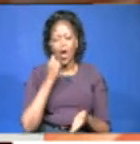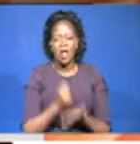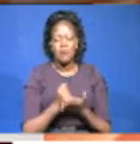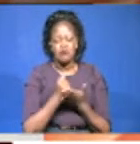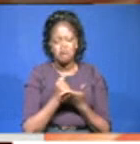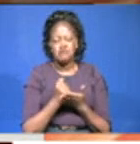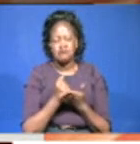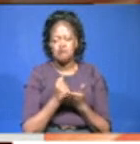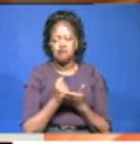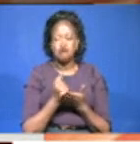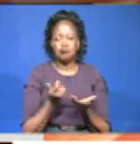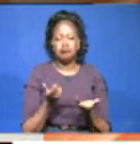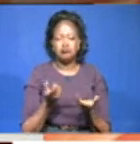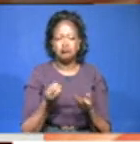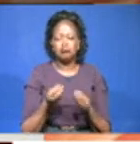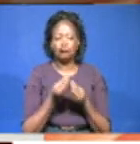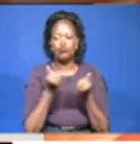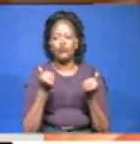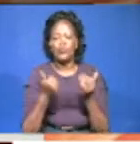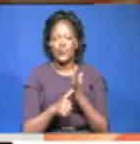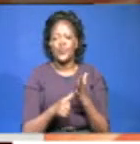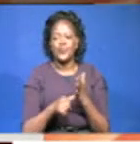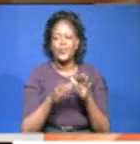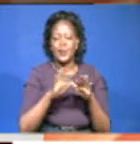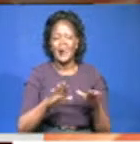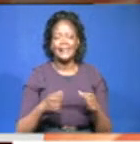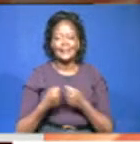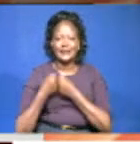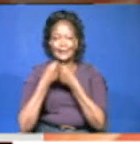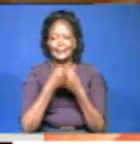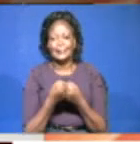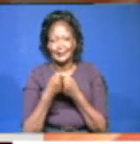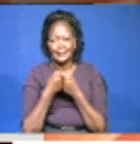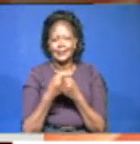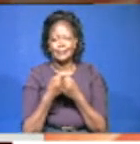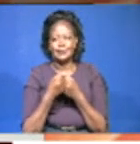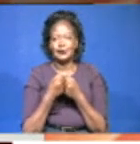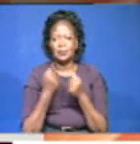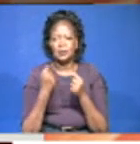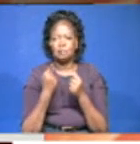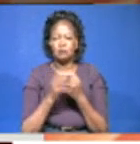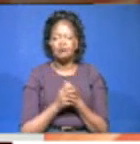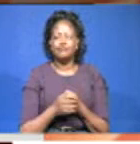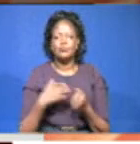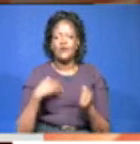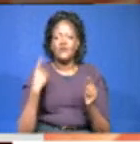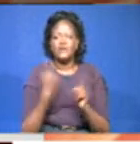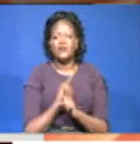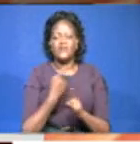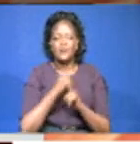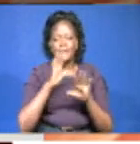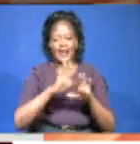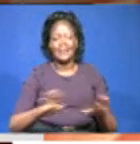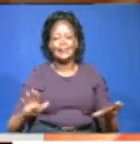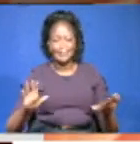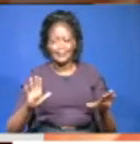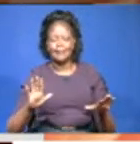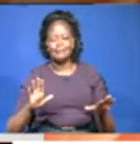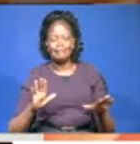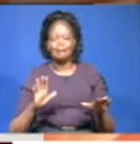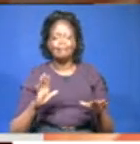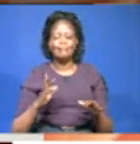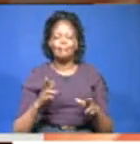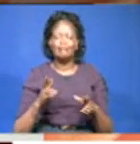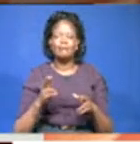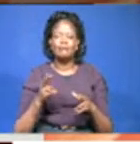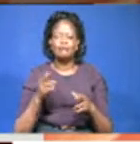challenging market conditions. Netherlands and Belgium have loosened various market-making obligations, dictating how